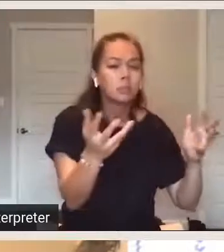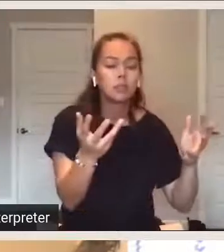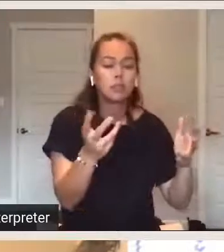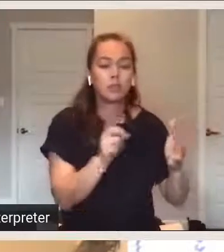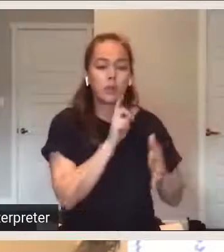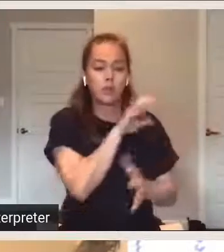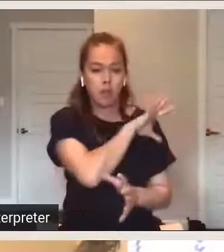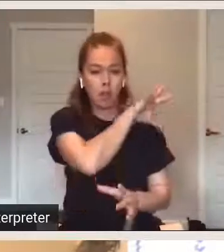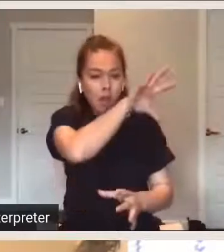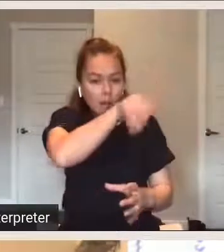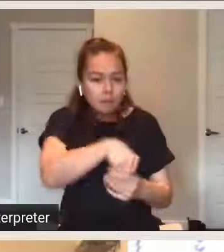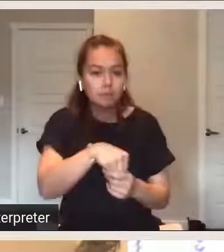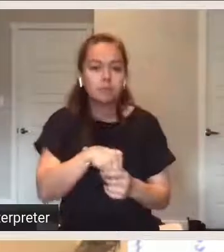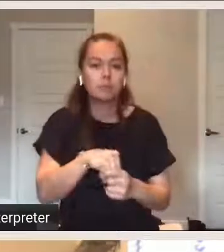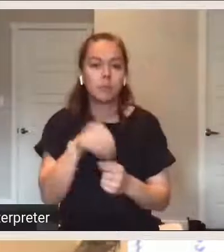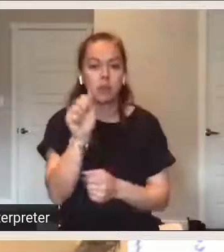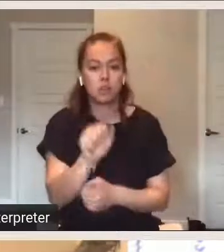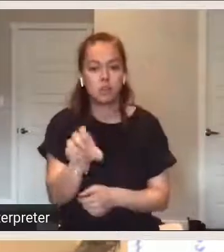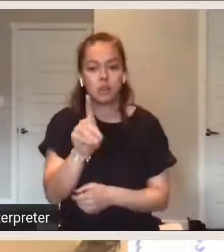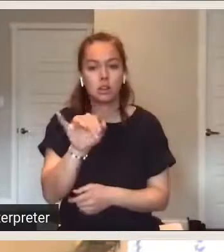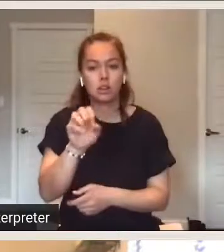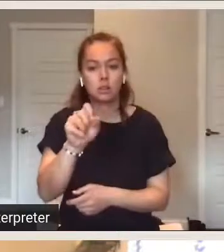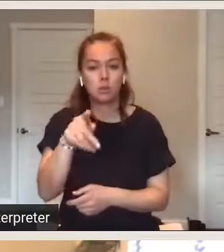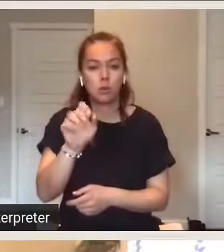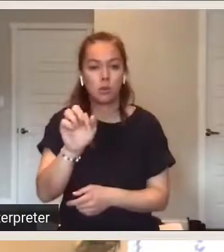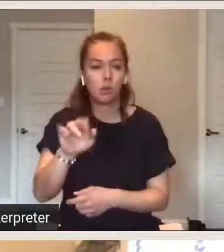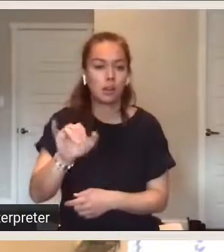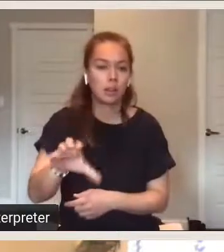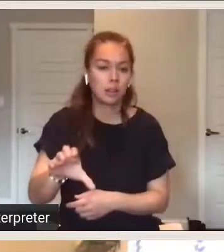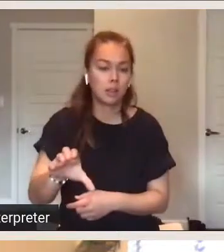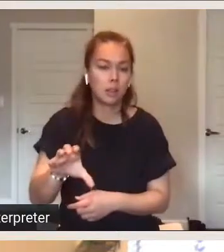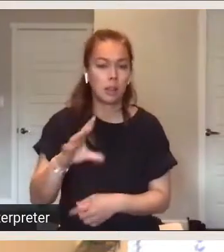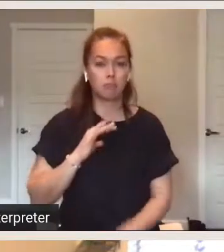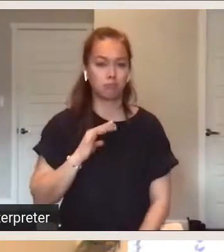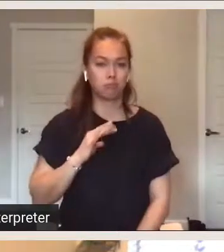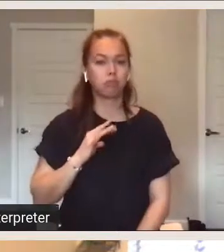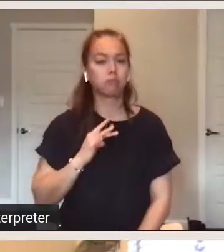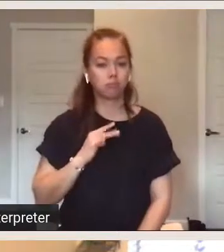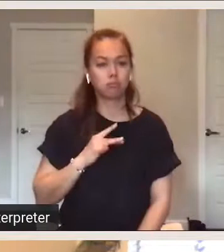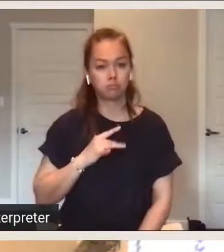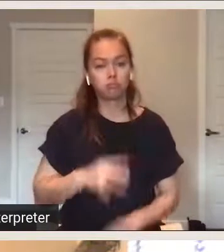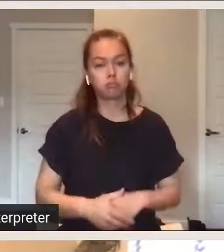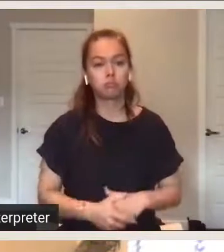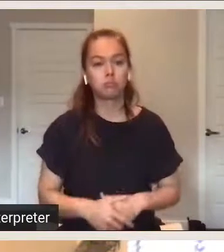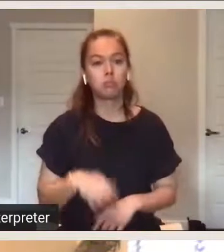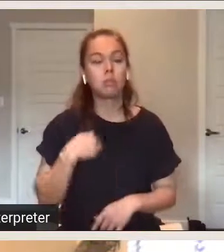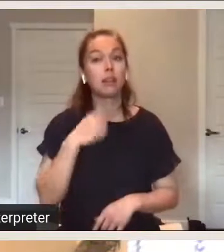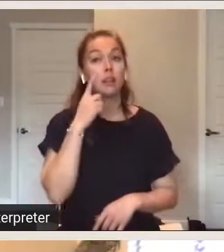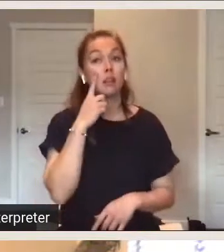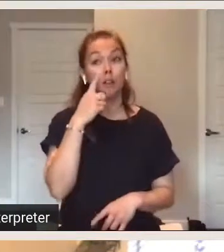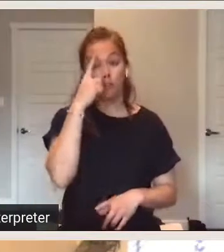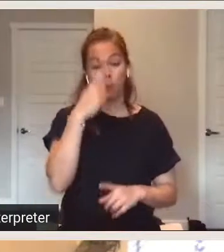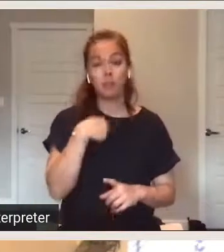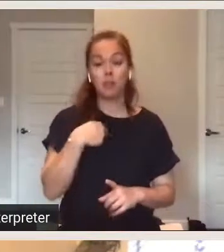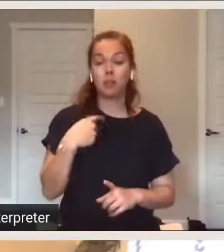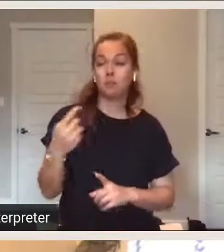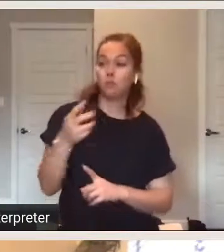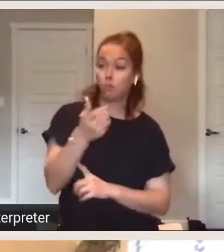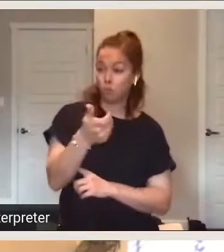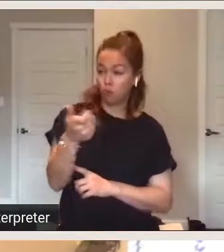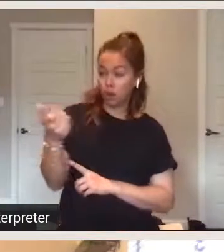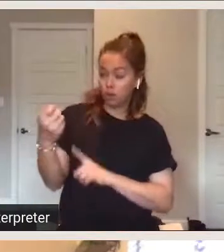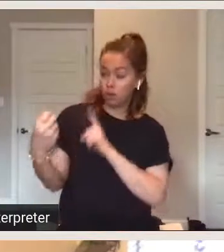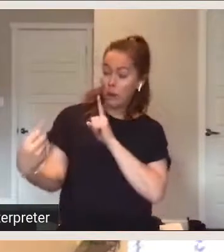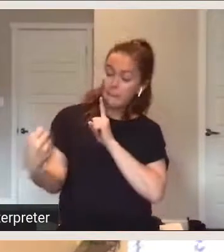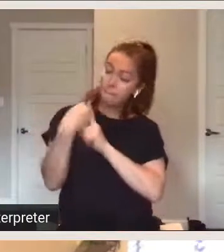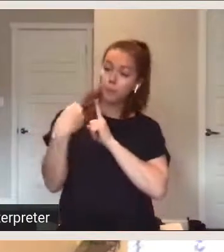guess are very much still a part of that too. So I think what really stood out when thinking about that in your film